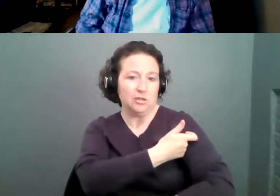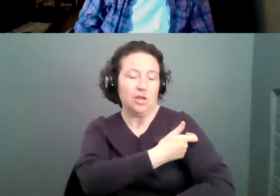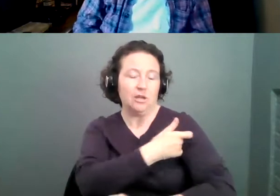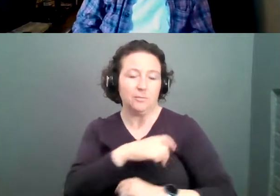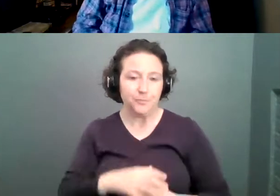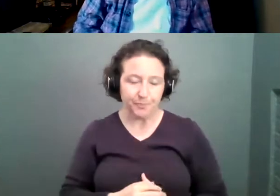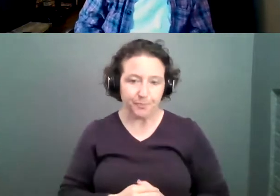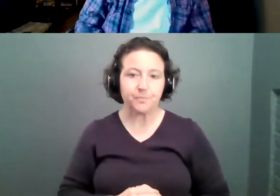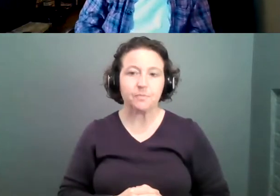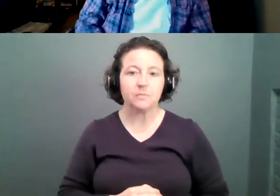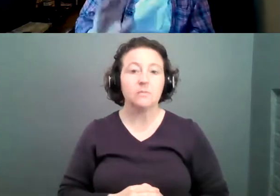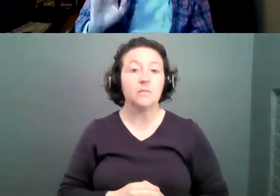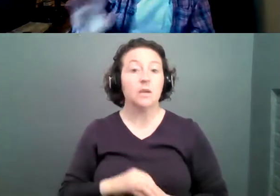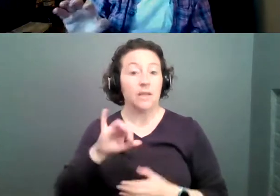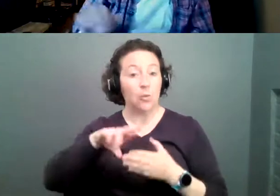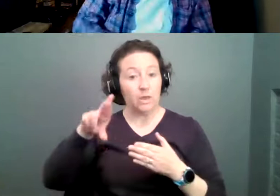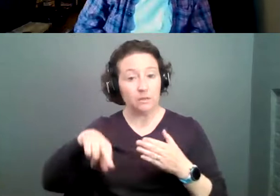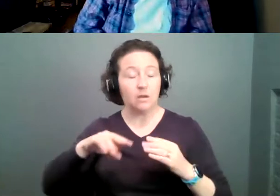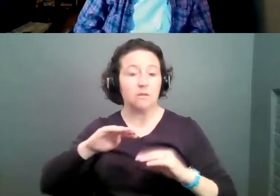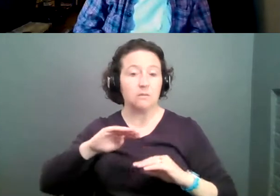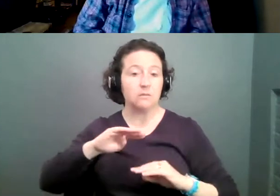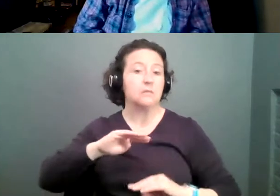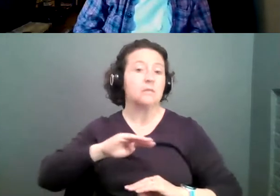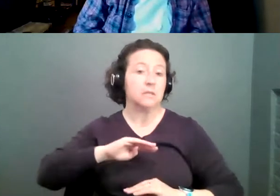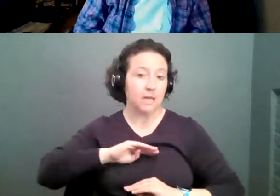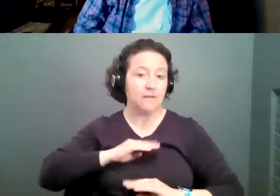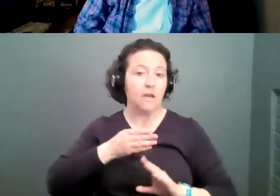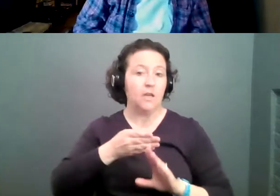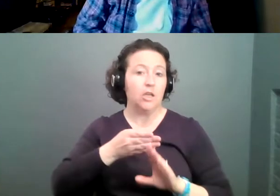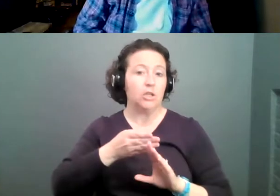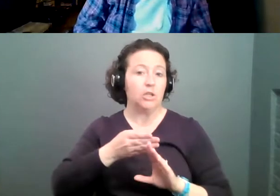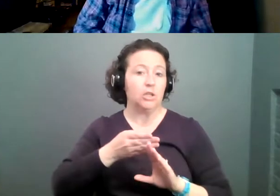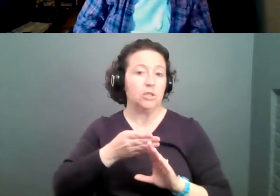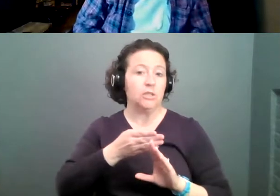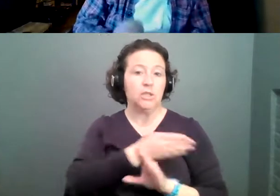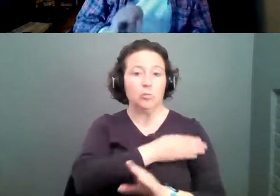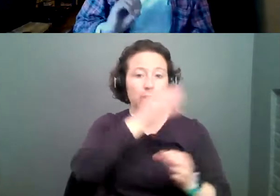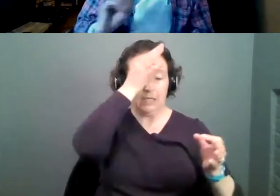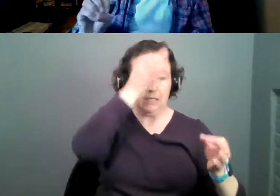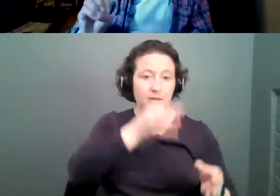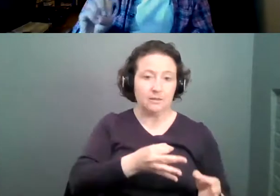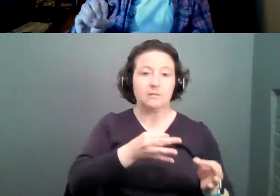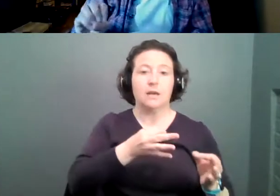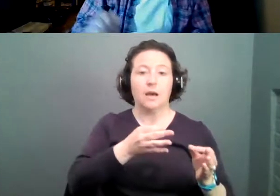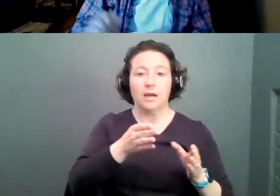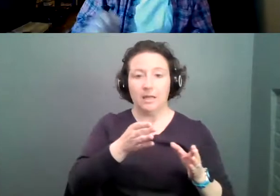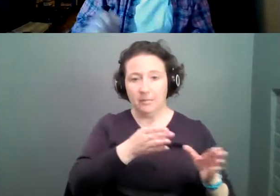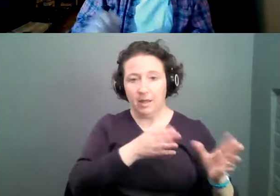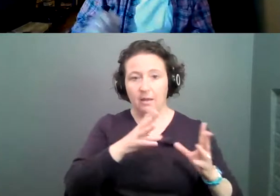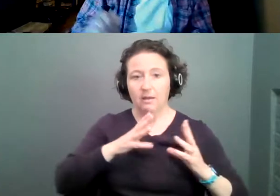series. So these results met the pre-specified acceptance criteria that were written into the